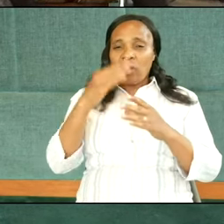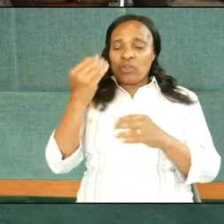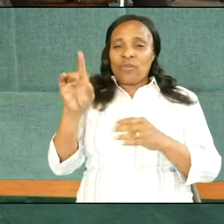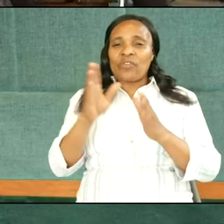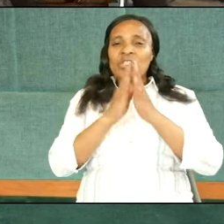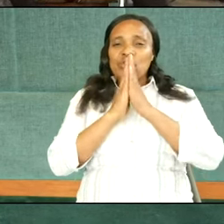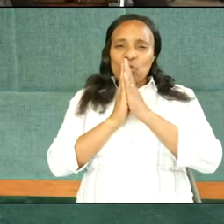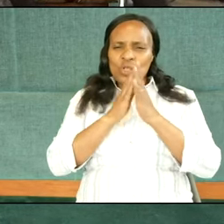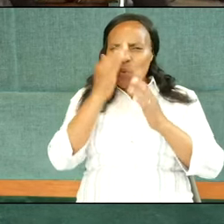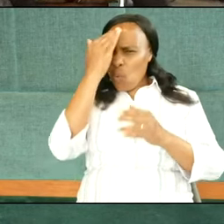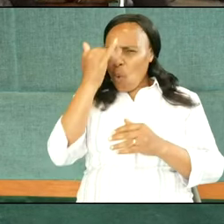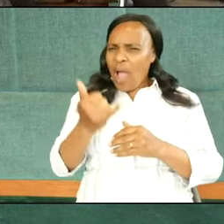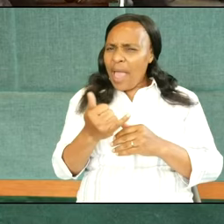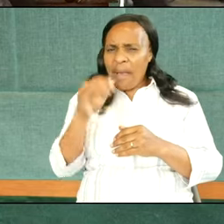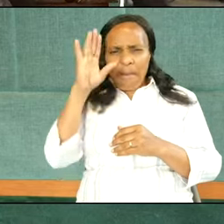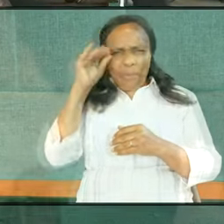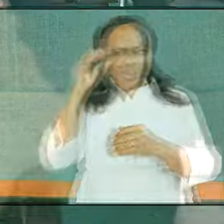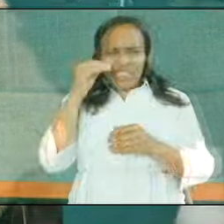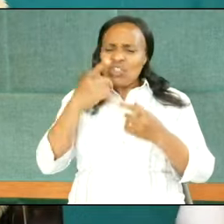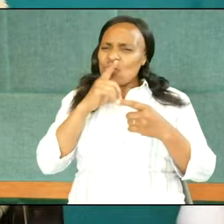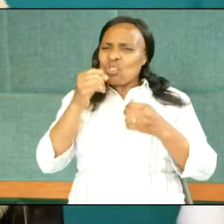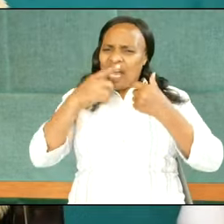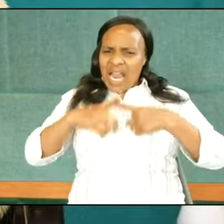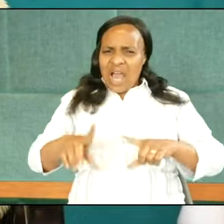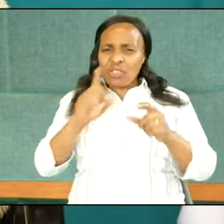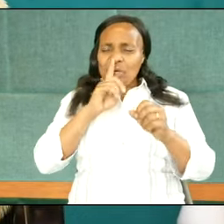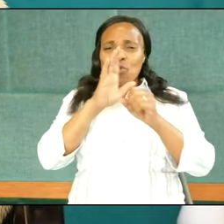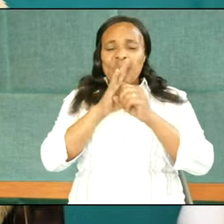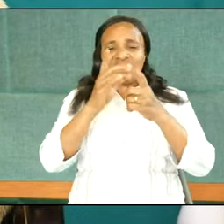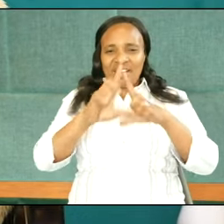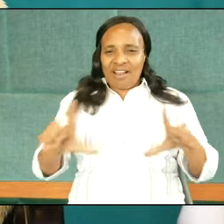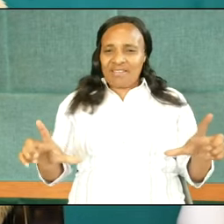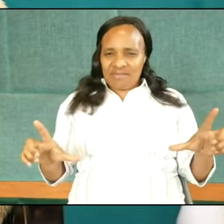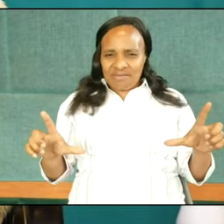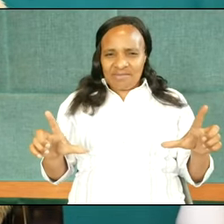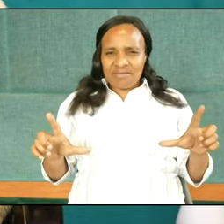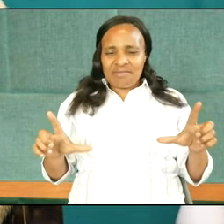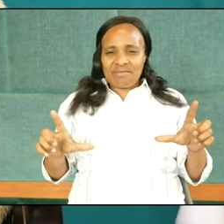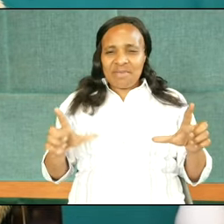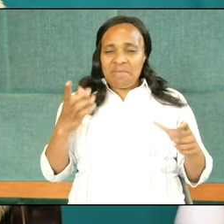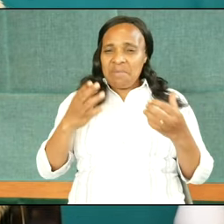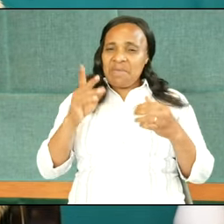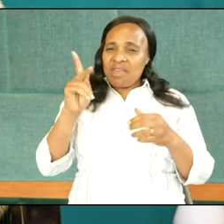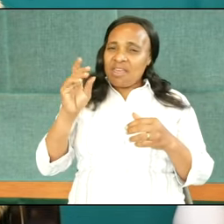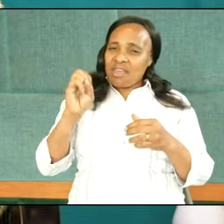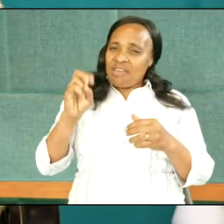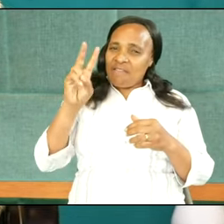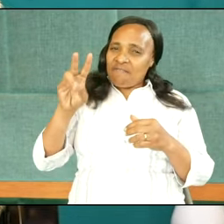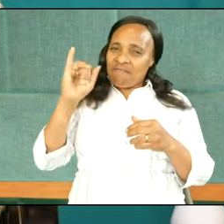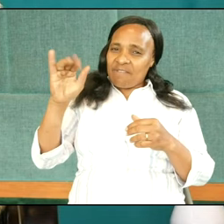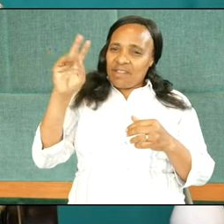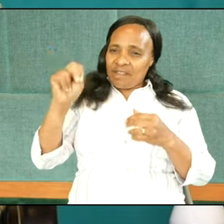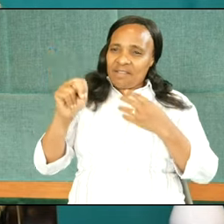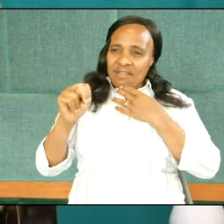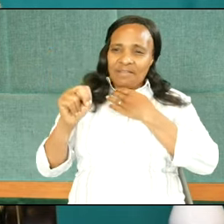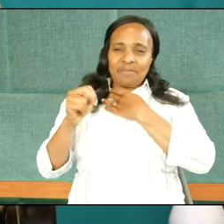story, why was Moses not allowed into the promised land? Maybe Kevin, you could.